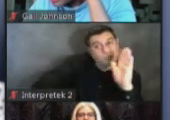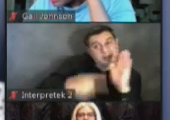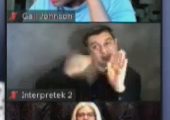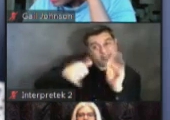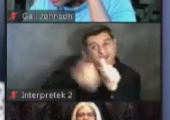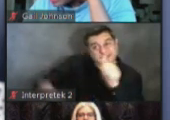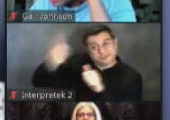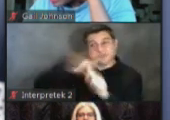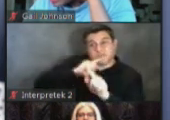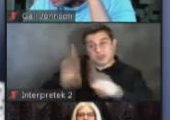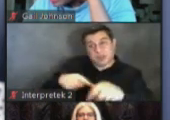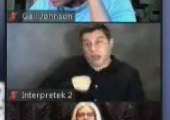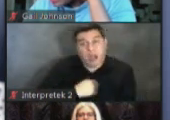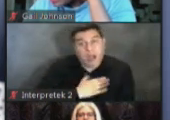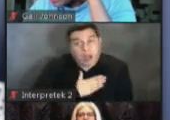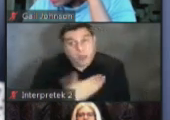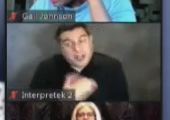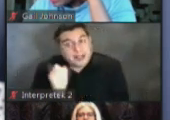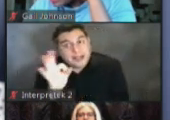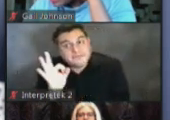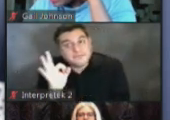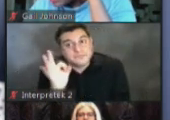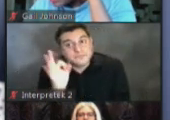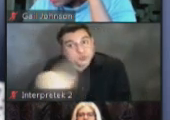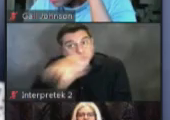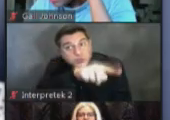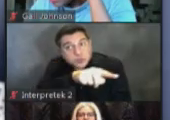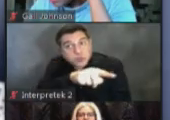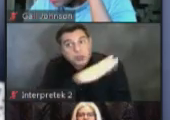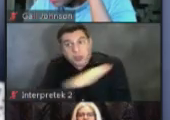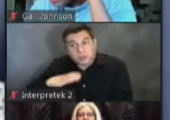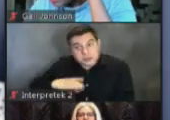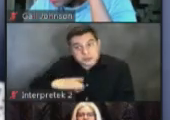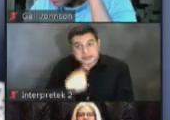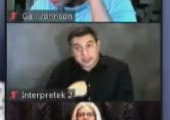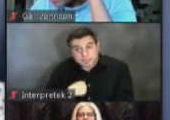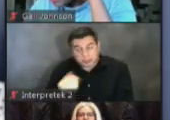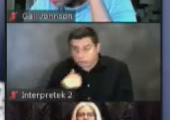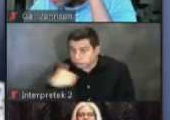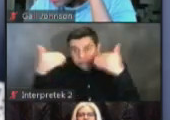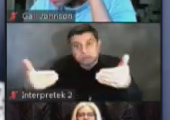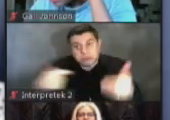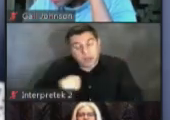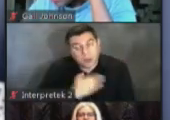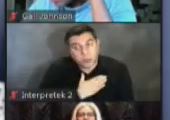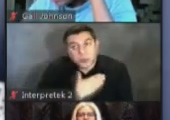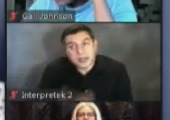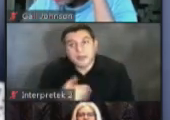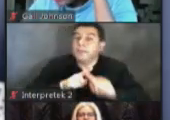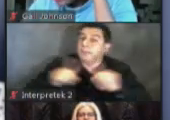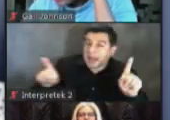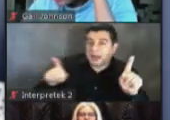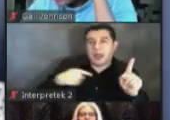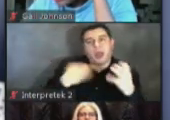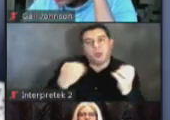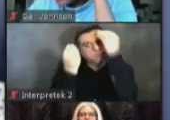is the direction from the commission. I did want to share with you that I did have concerns about the enforcement, the